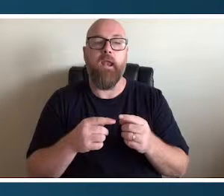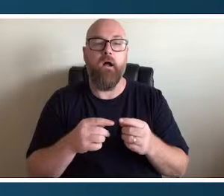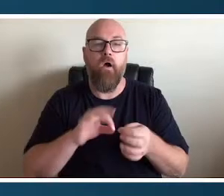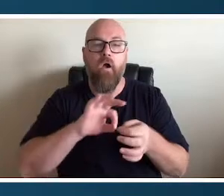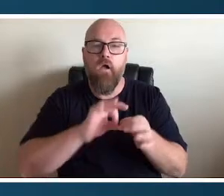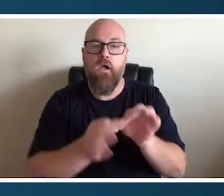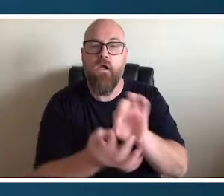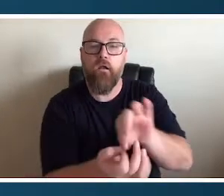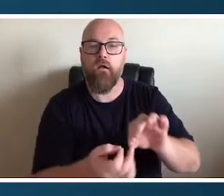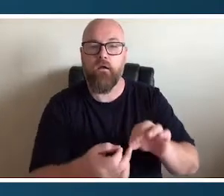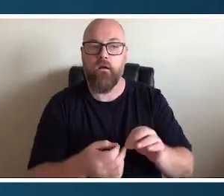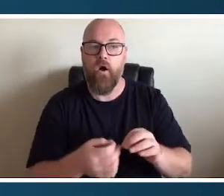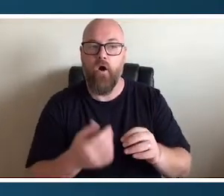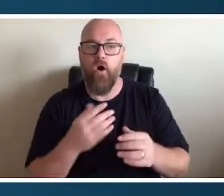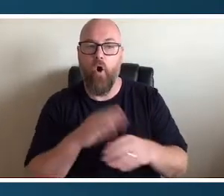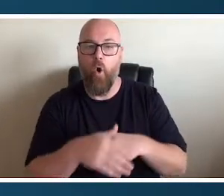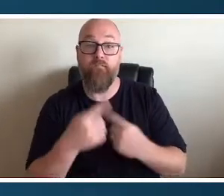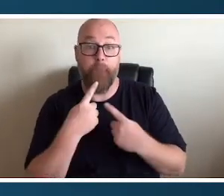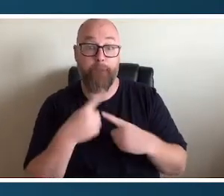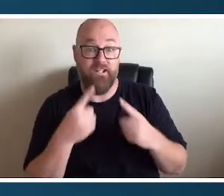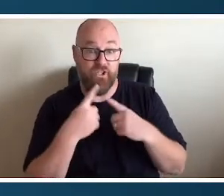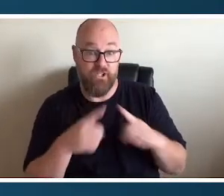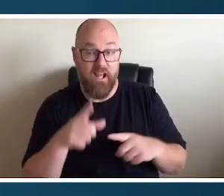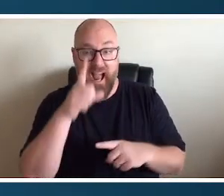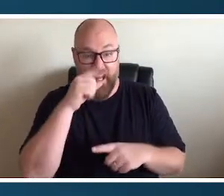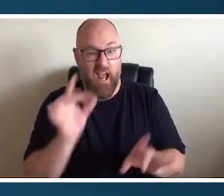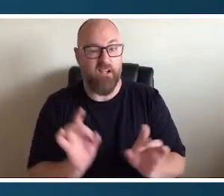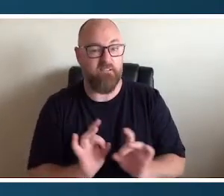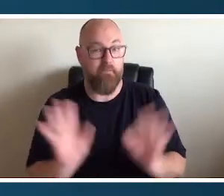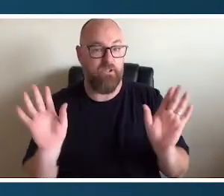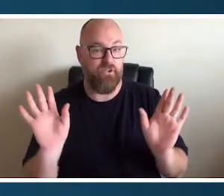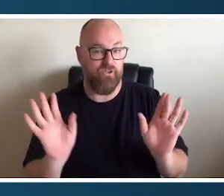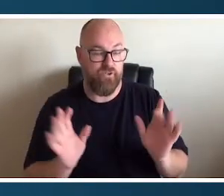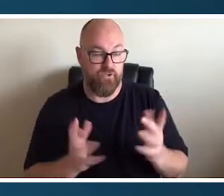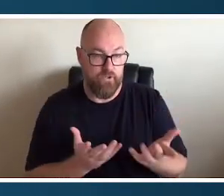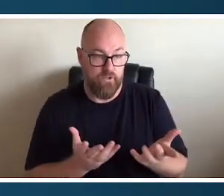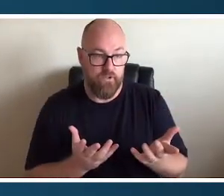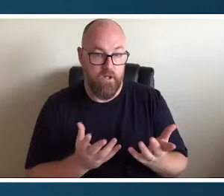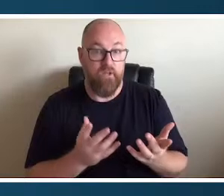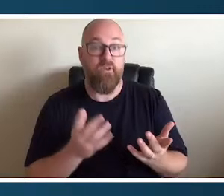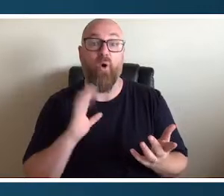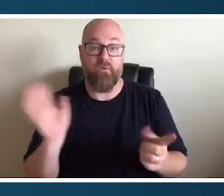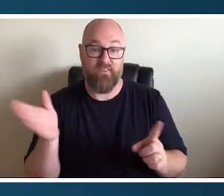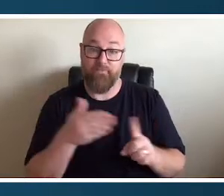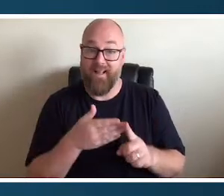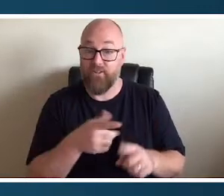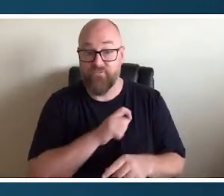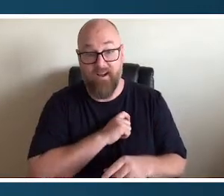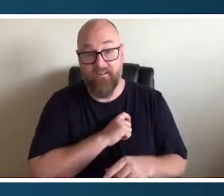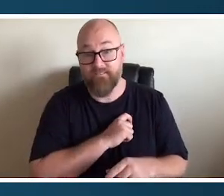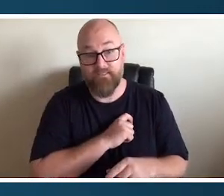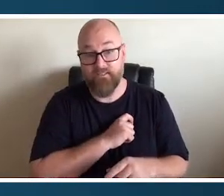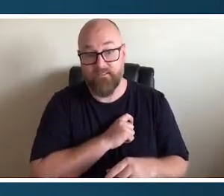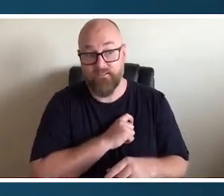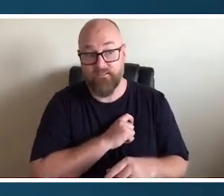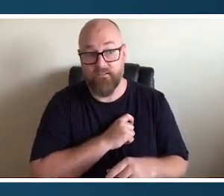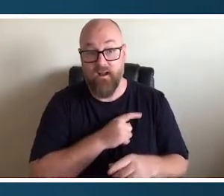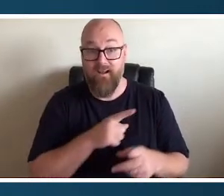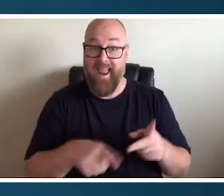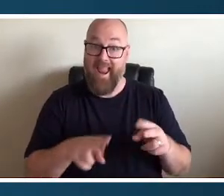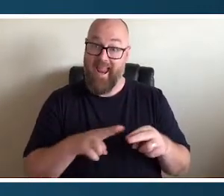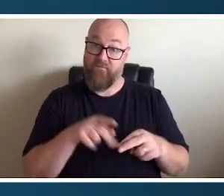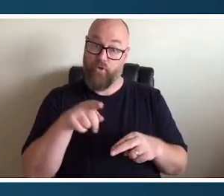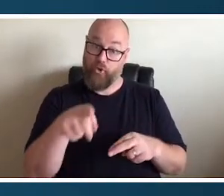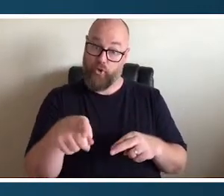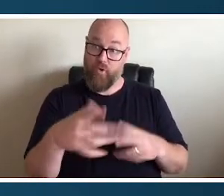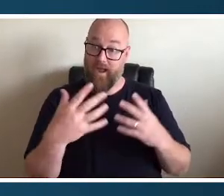be really, really damaging. And there we go back to the element of trust. If you are a trusted partner, if you